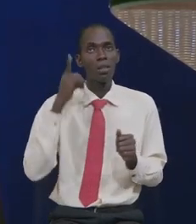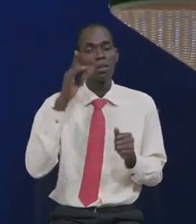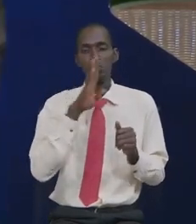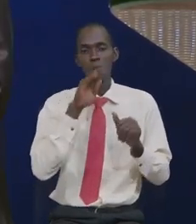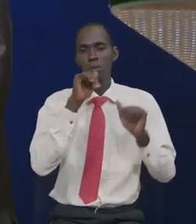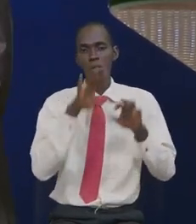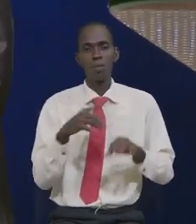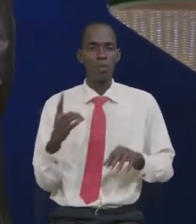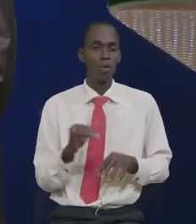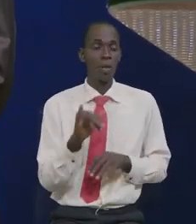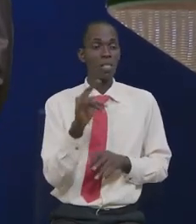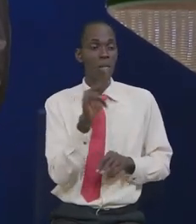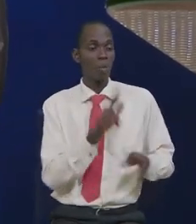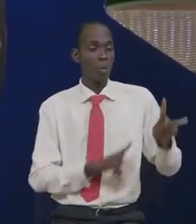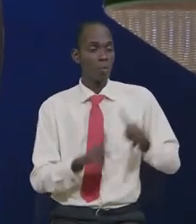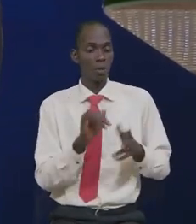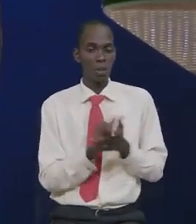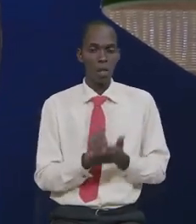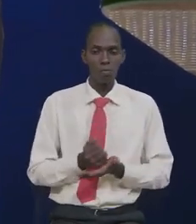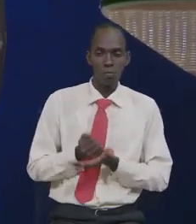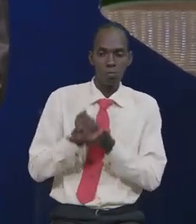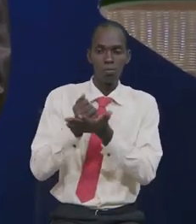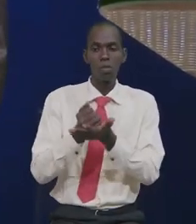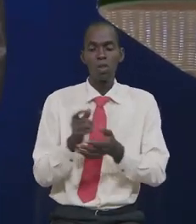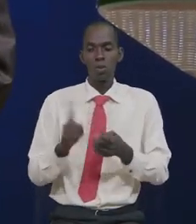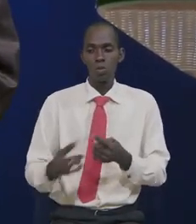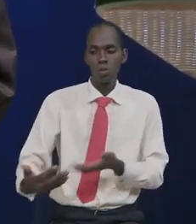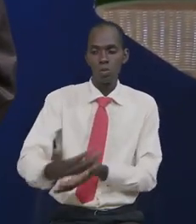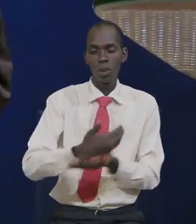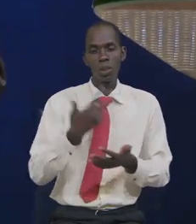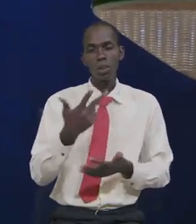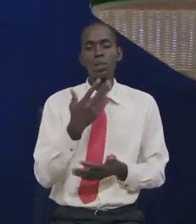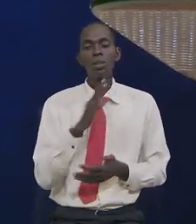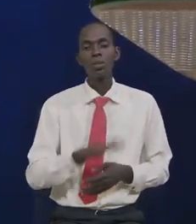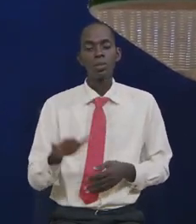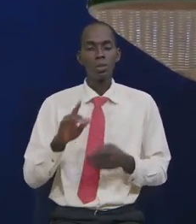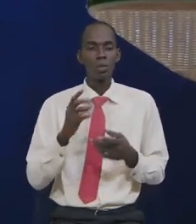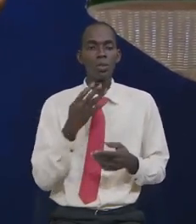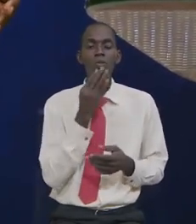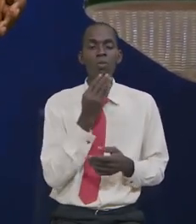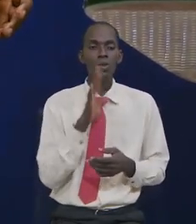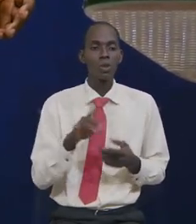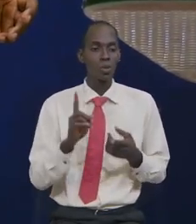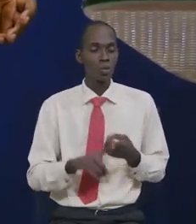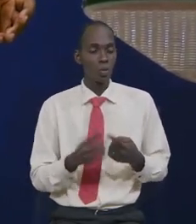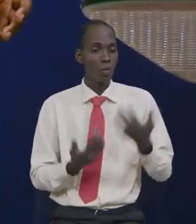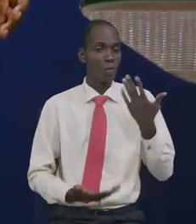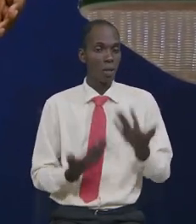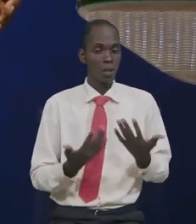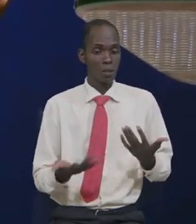Shadrach, Meshach, and Abednego into fire, they went to hell. And he,